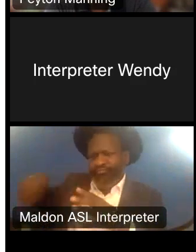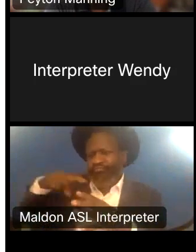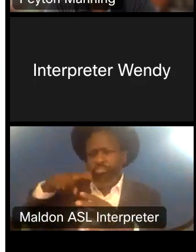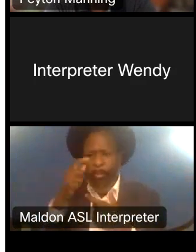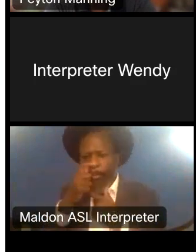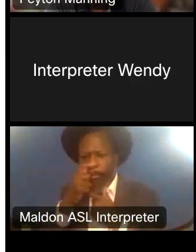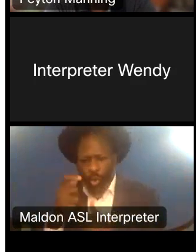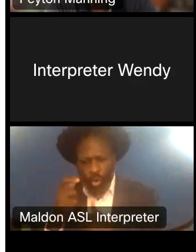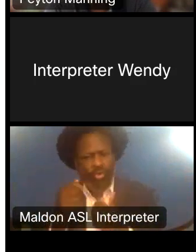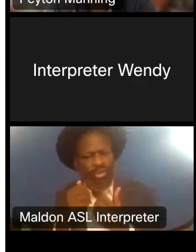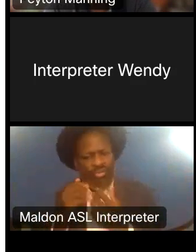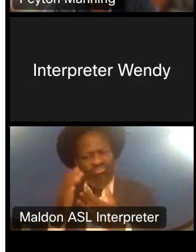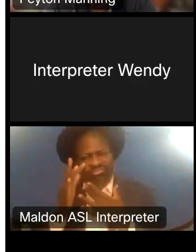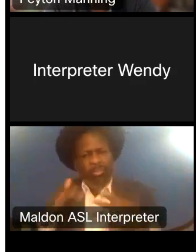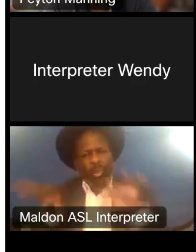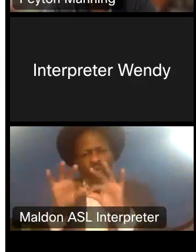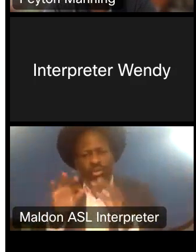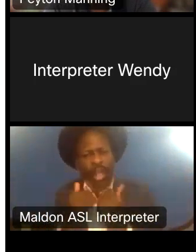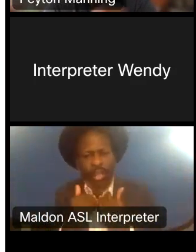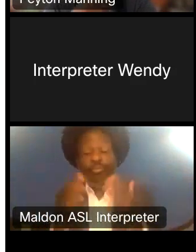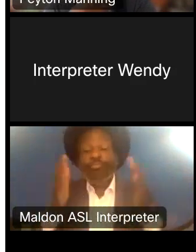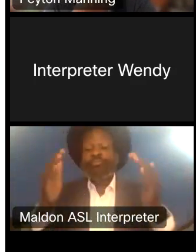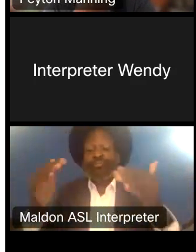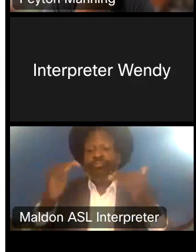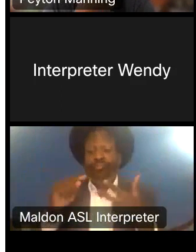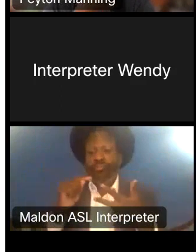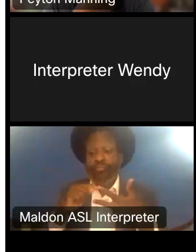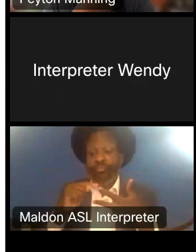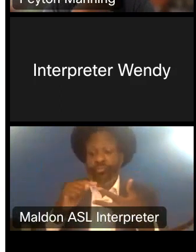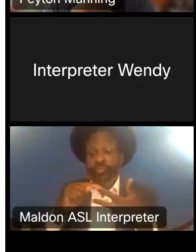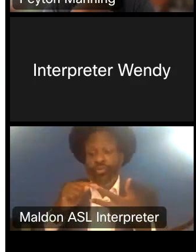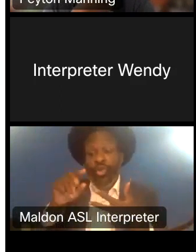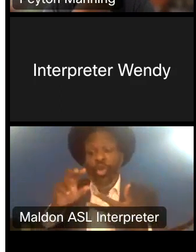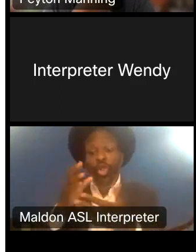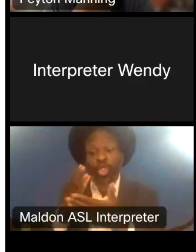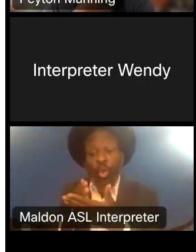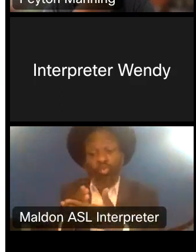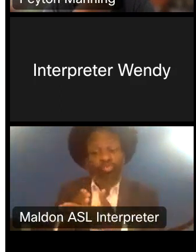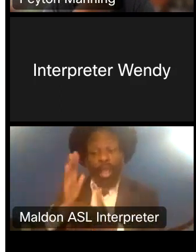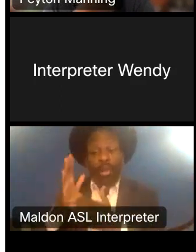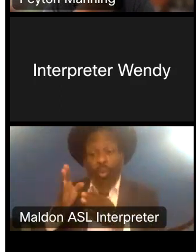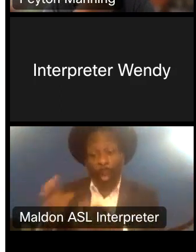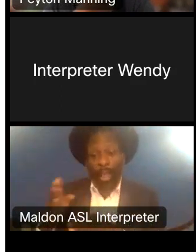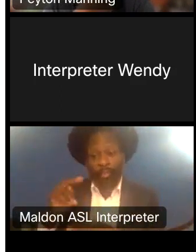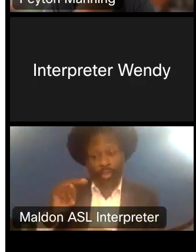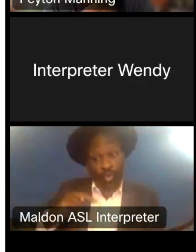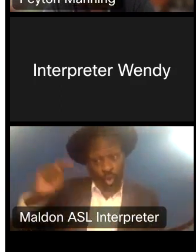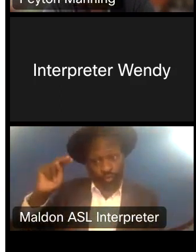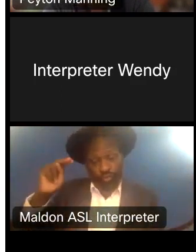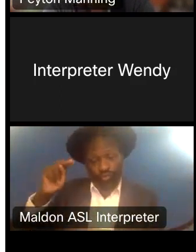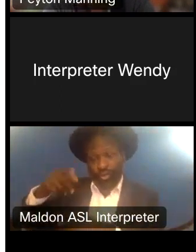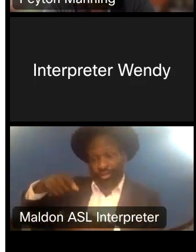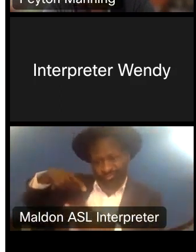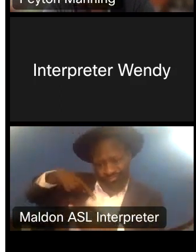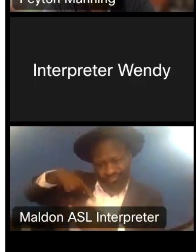about just the right-of-way on the north side. I think especially in Ivy City where it's flat, you don't